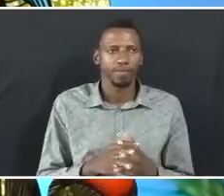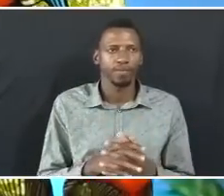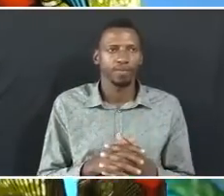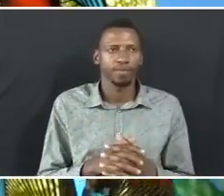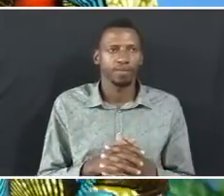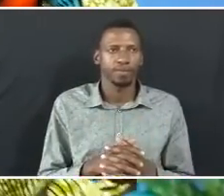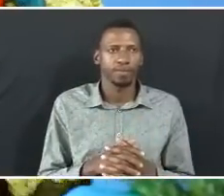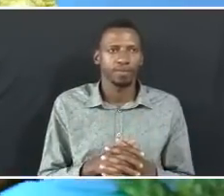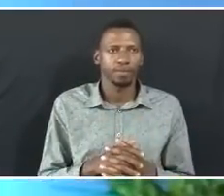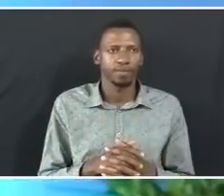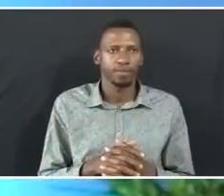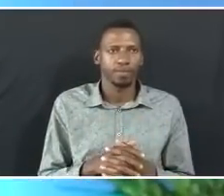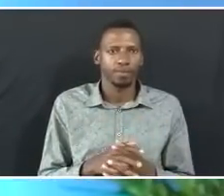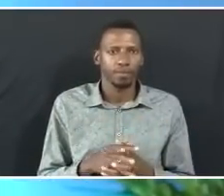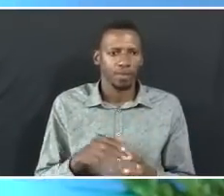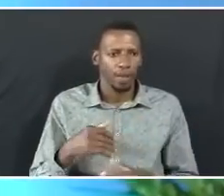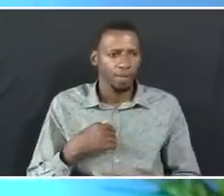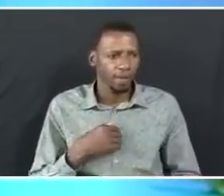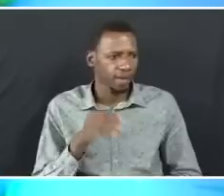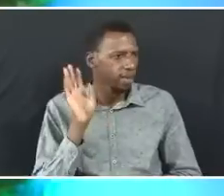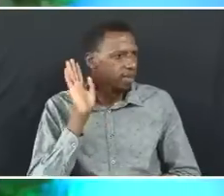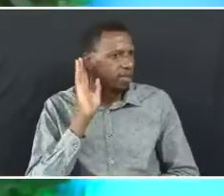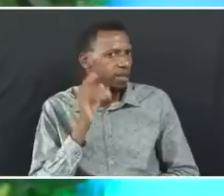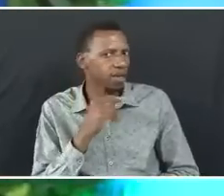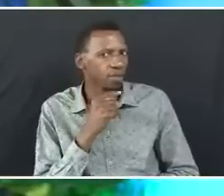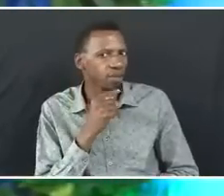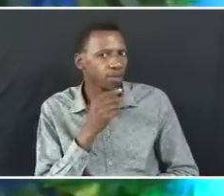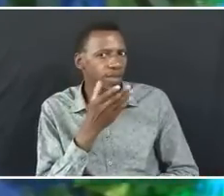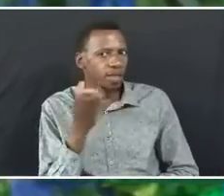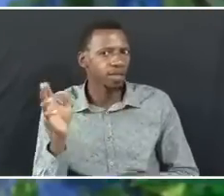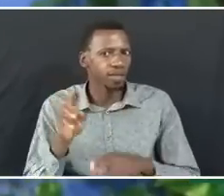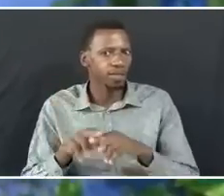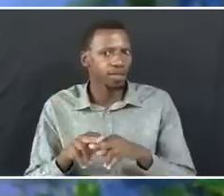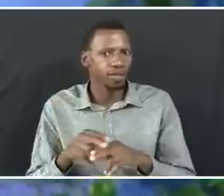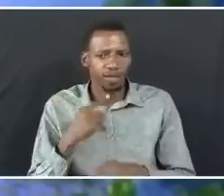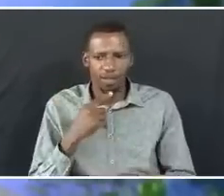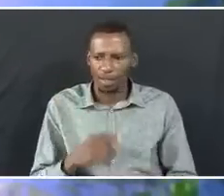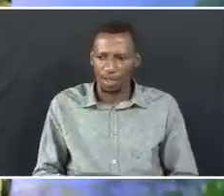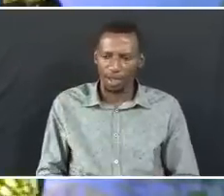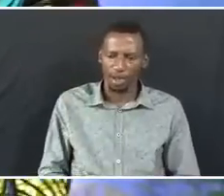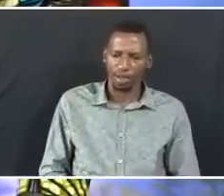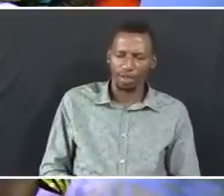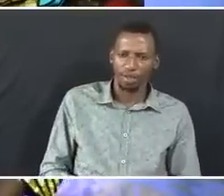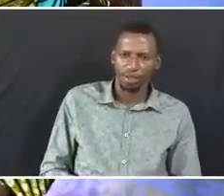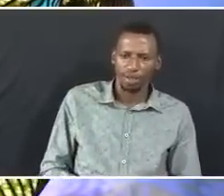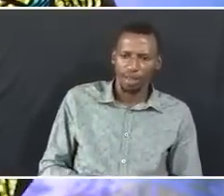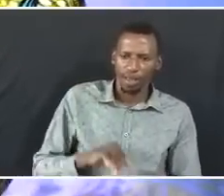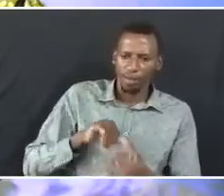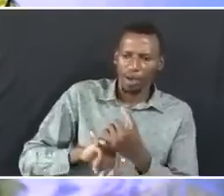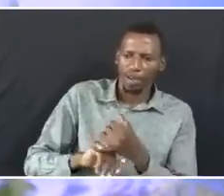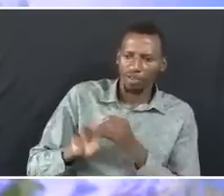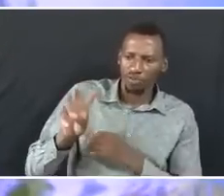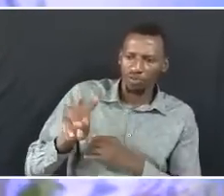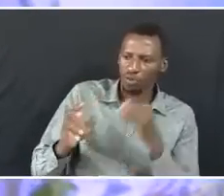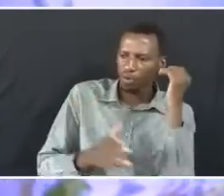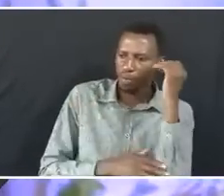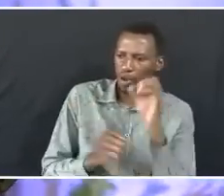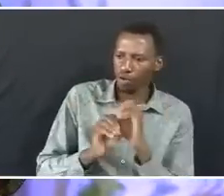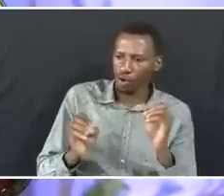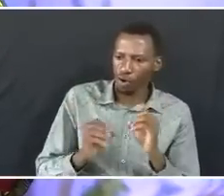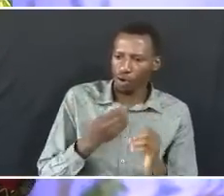But you'll hear some few boys seated, dear, ikitu simbaya, men are polygamous by nature. Which nature?